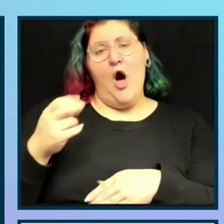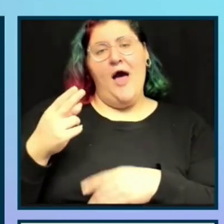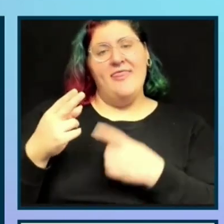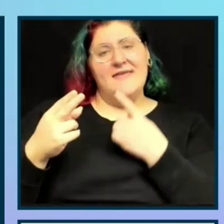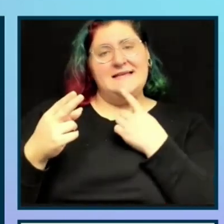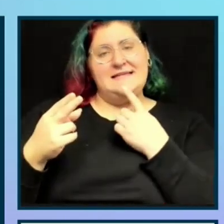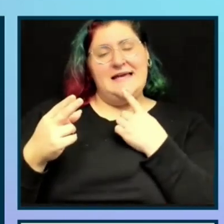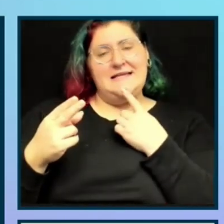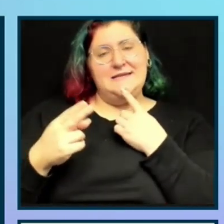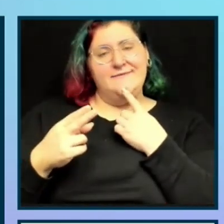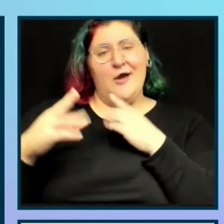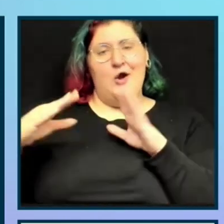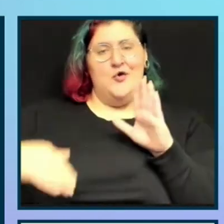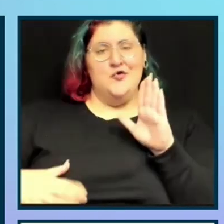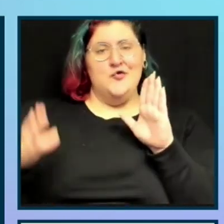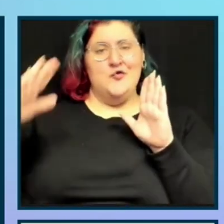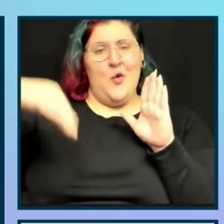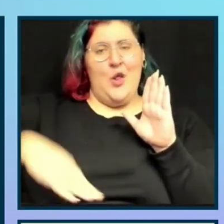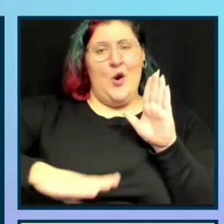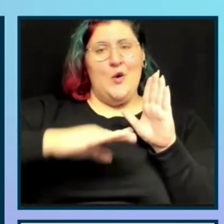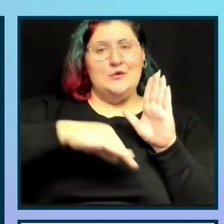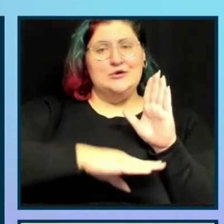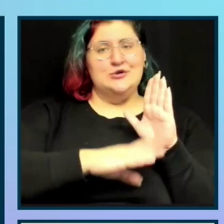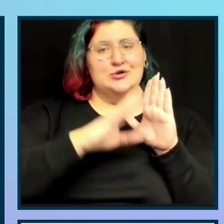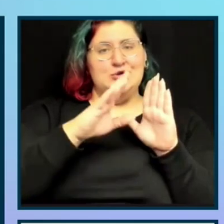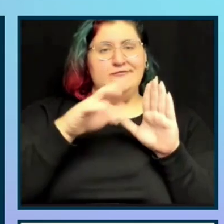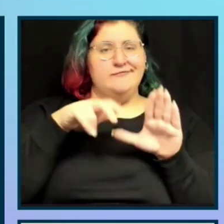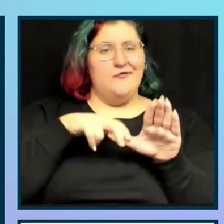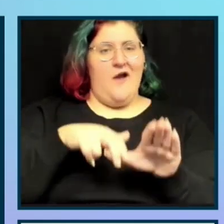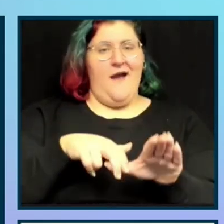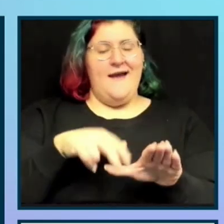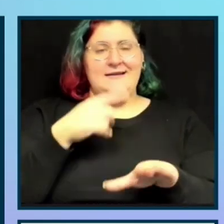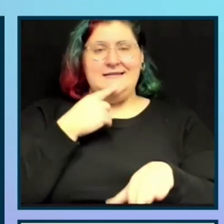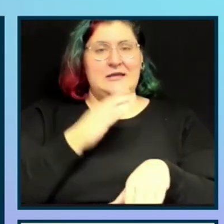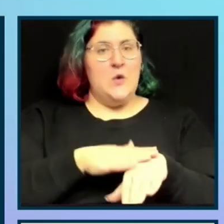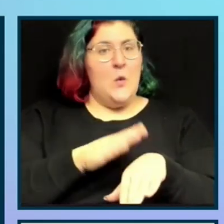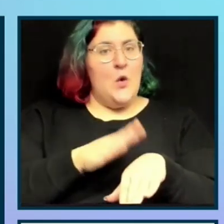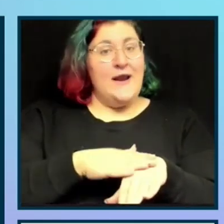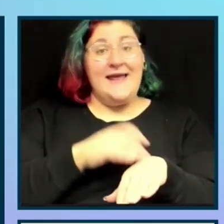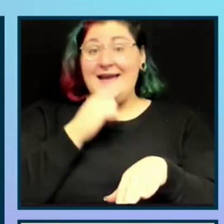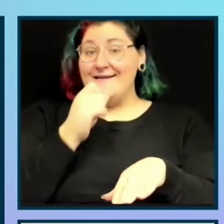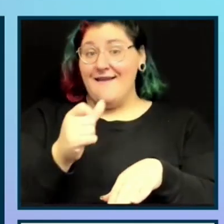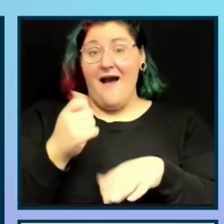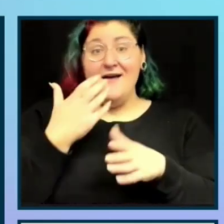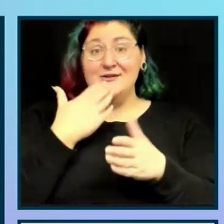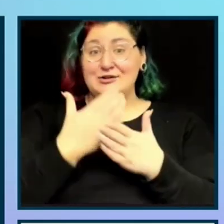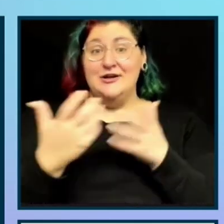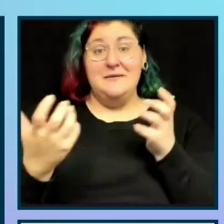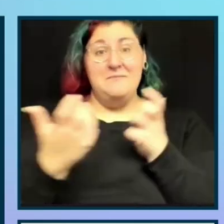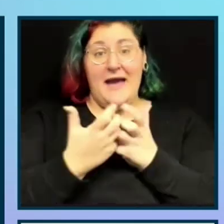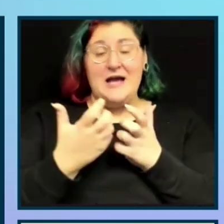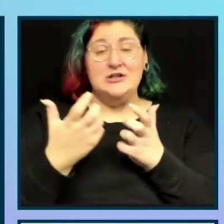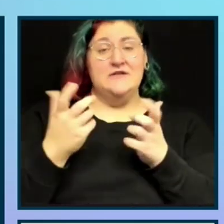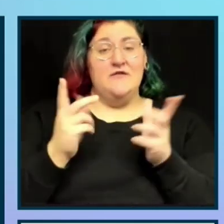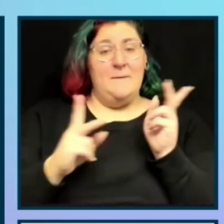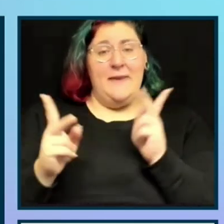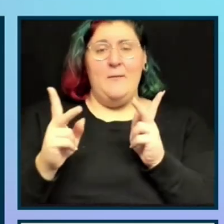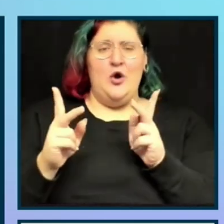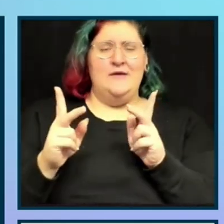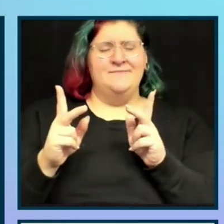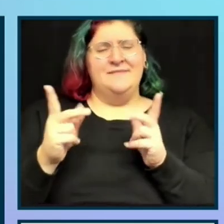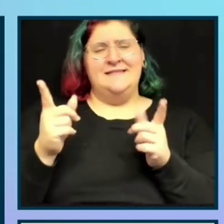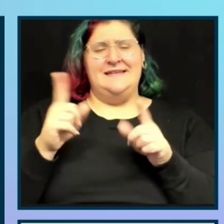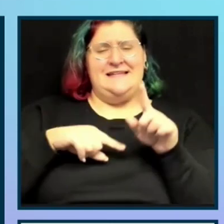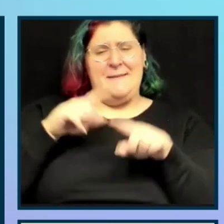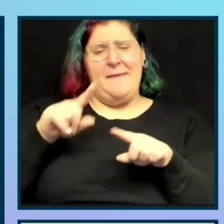it's got a bunch of different notes on it saying it may not accommodate guests of certain size. There are